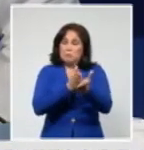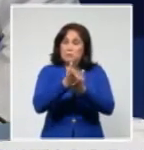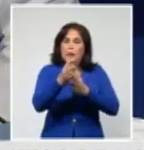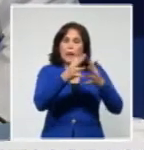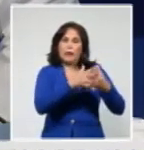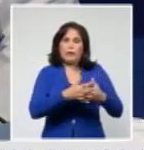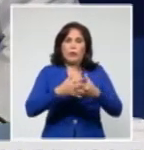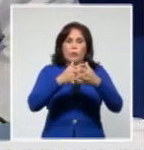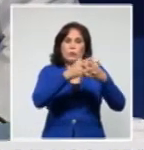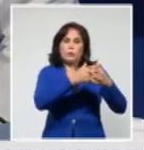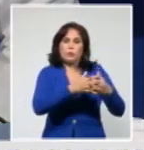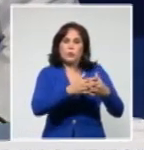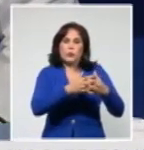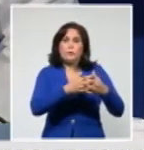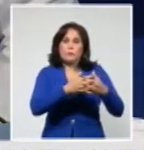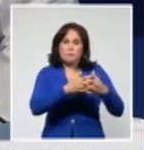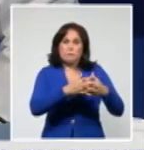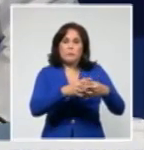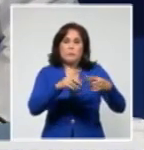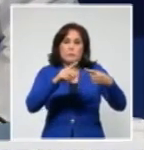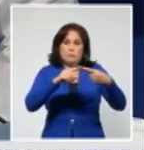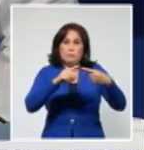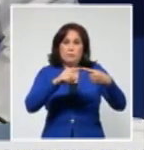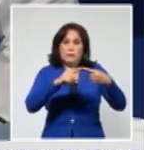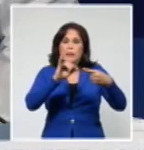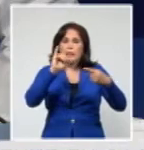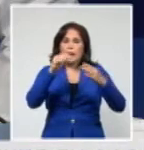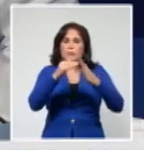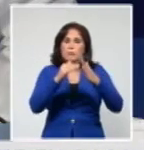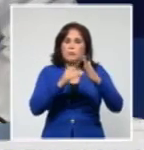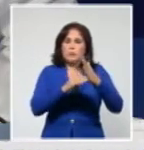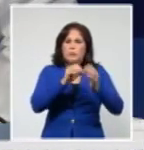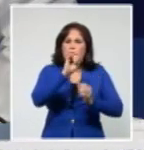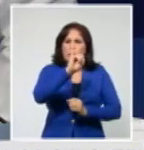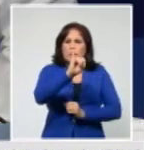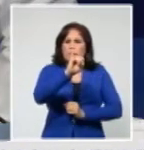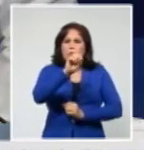6,674,458 confirmed cases and